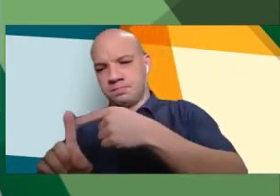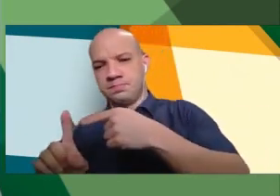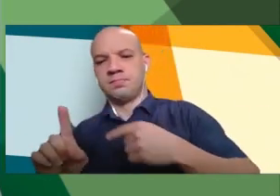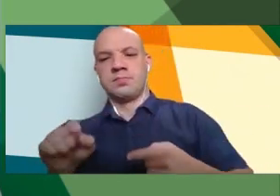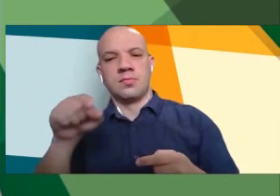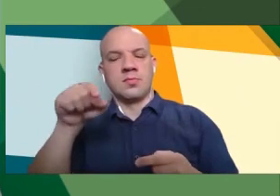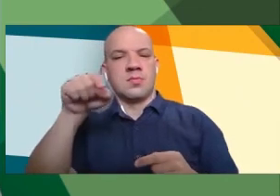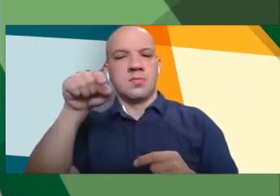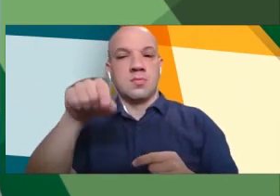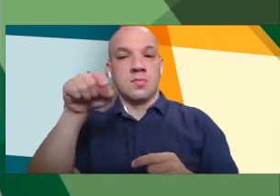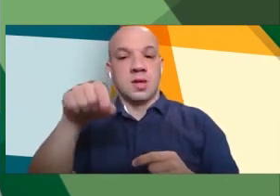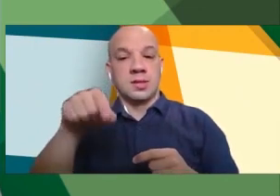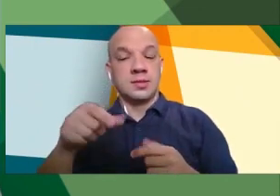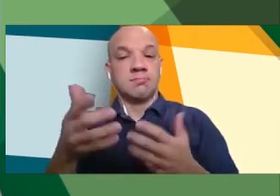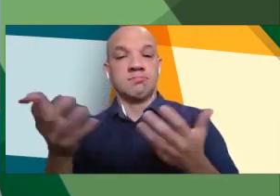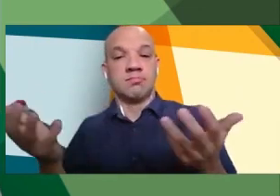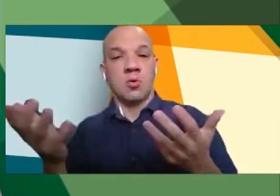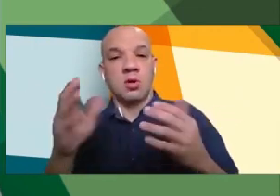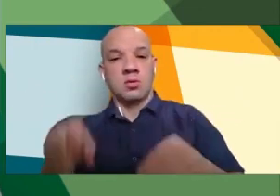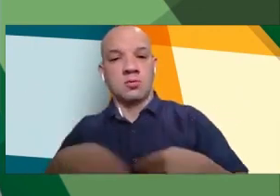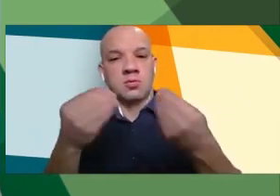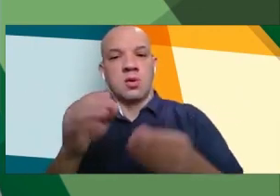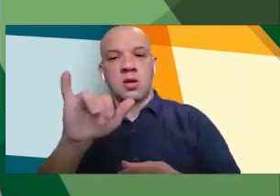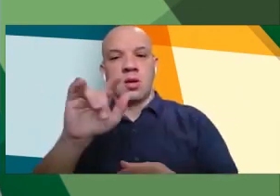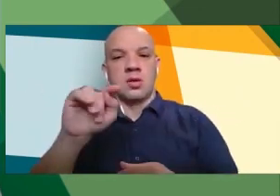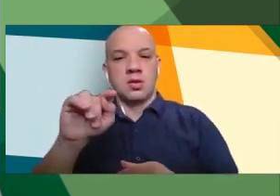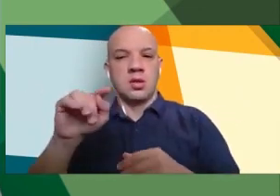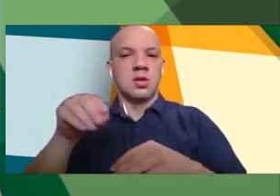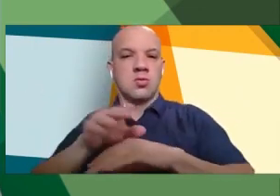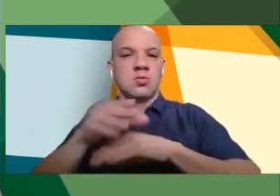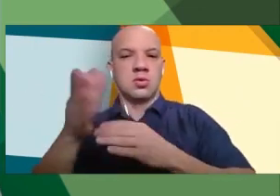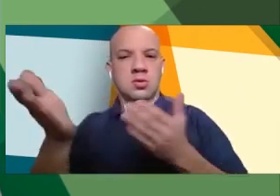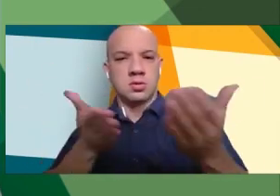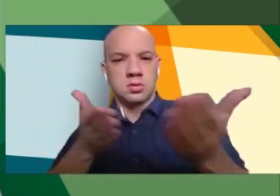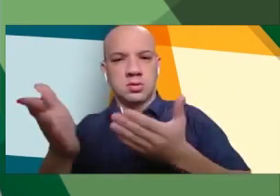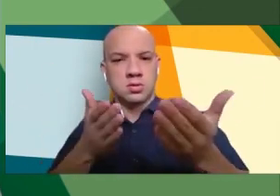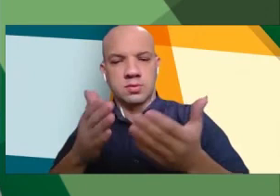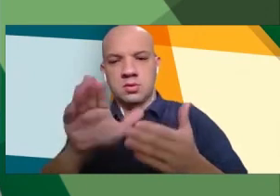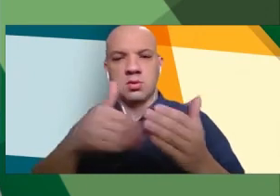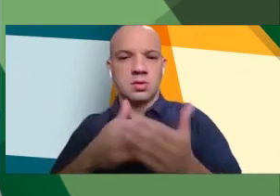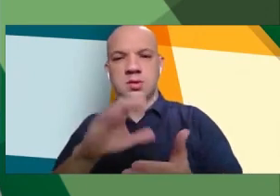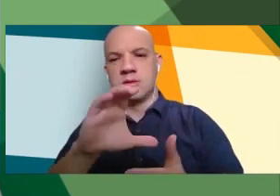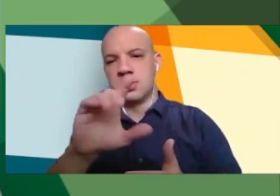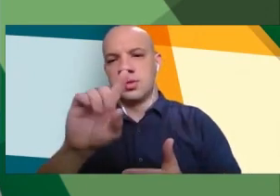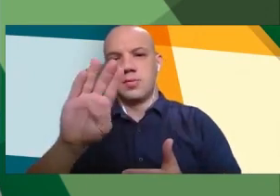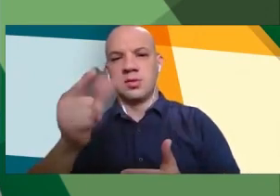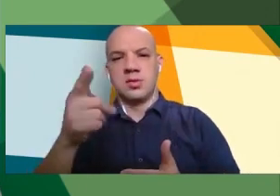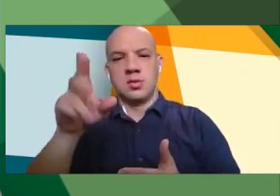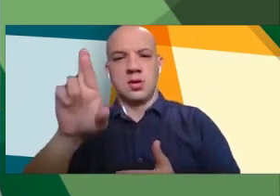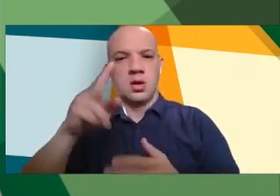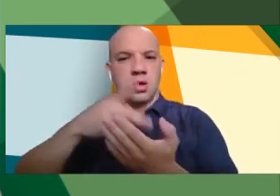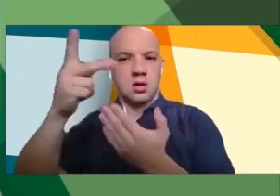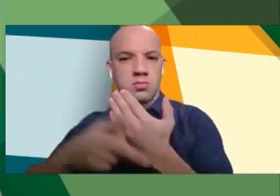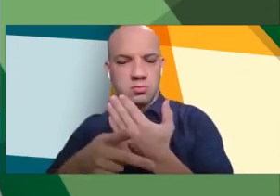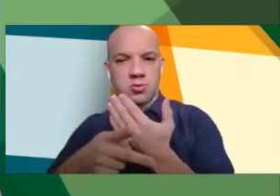seeks to select a firm to provide IT consulting services for the CDBG-DR program. As you may know,